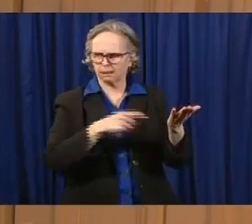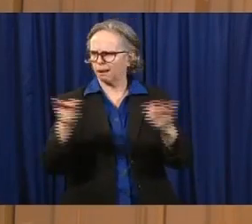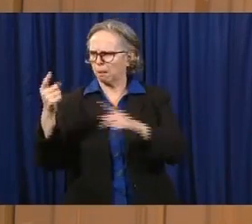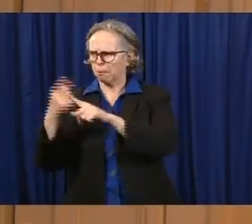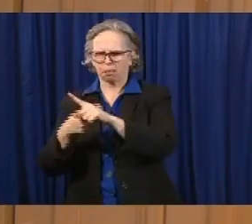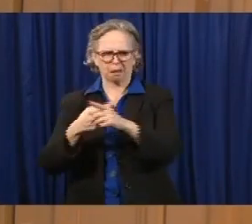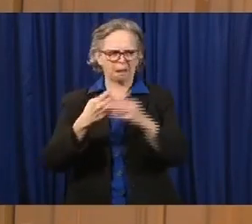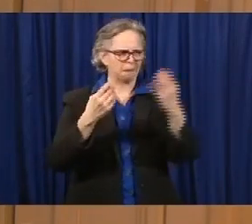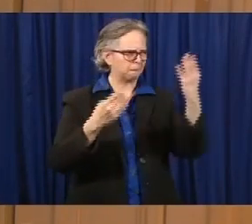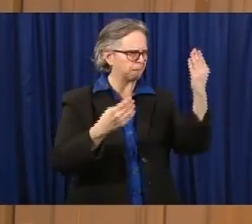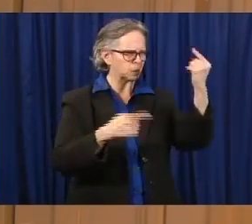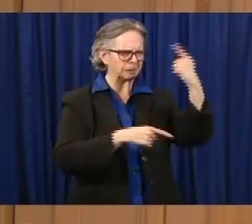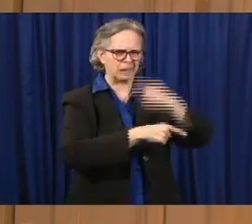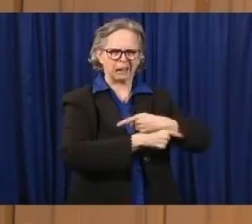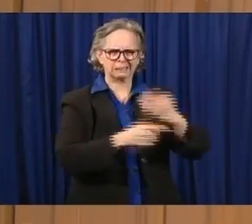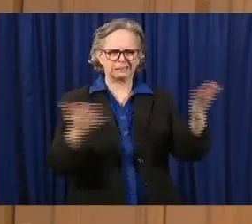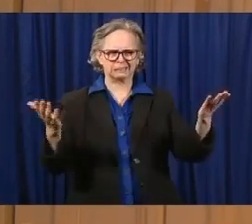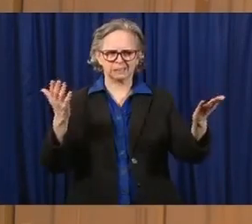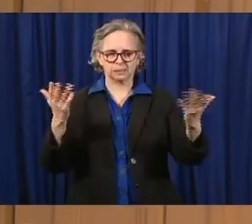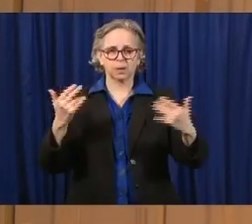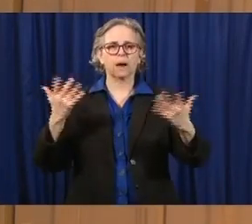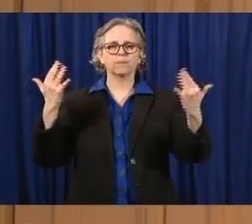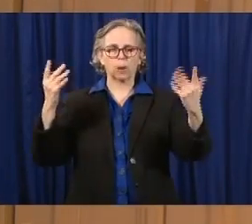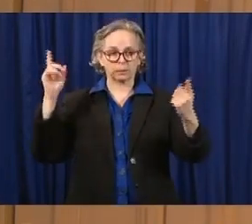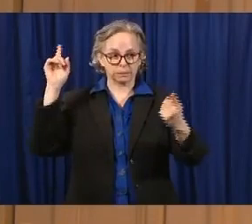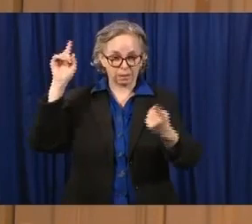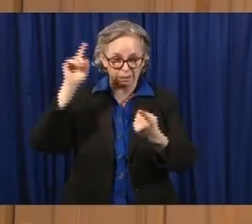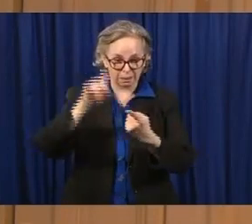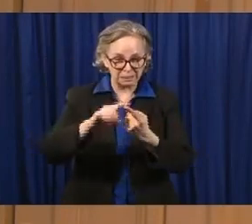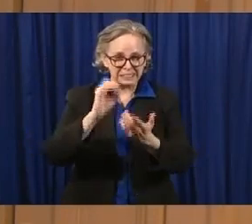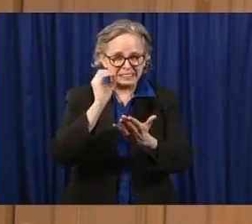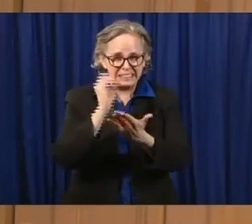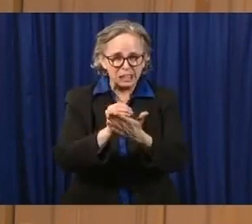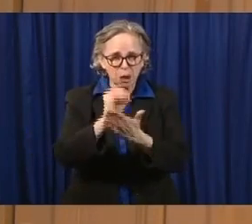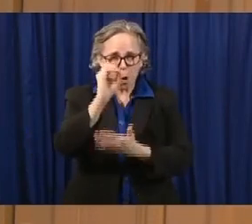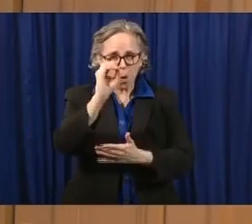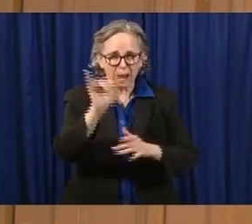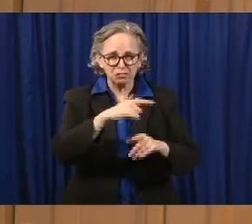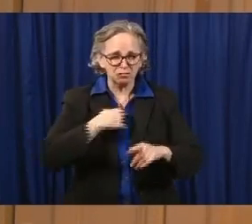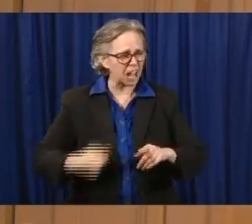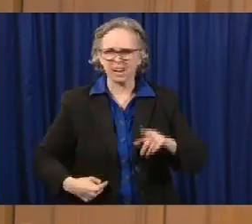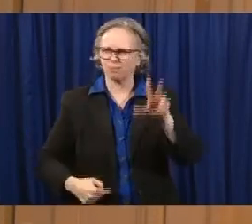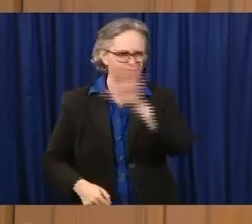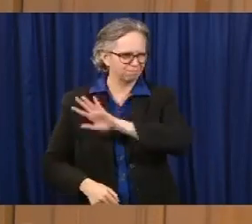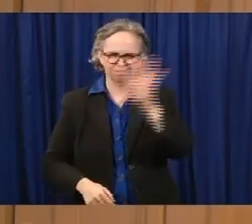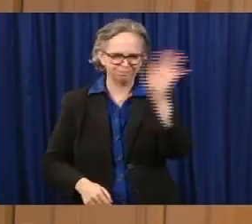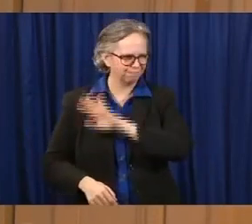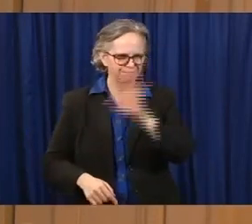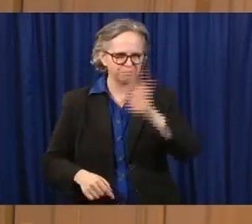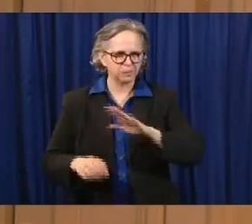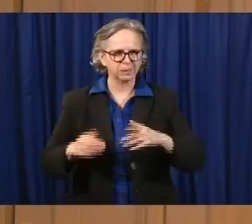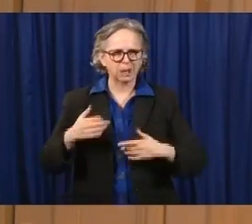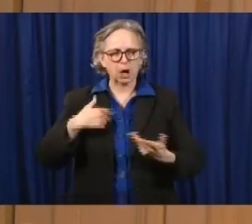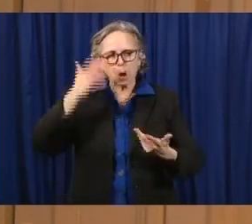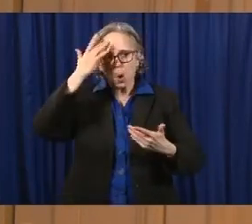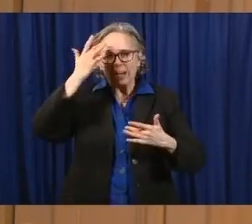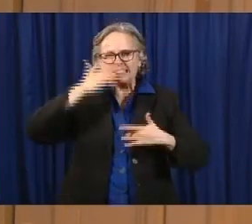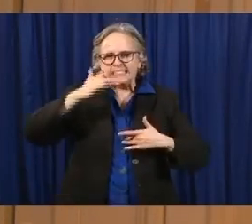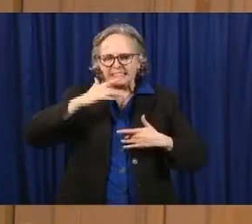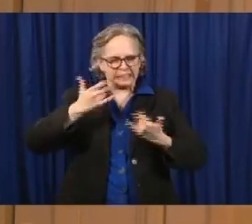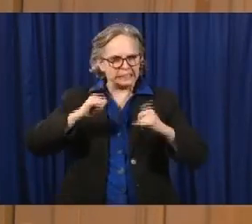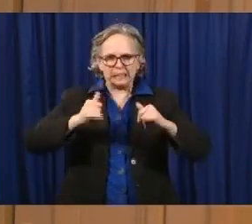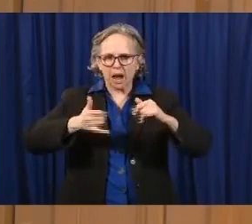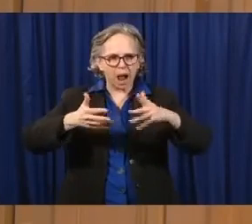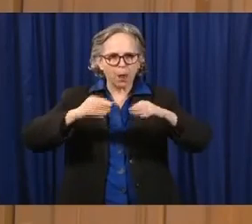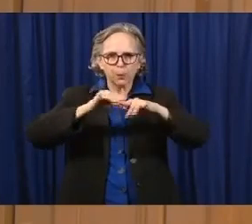infection is out there, and if you open in any way, and as you're now seeing in China, you'll start, when you get good, accurate numbers, you'll start to see an